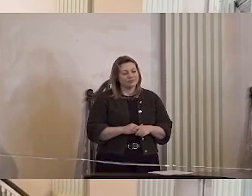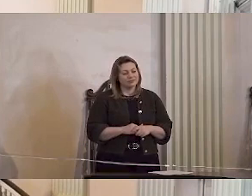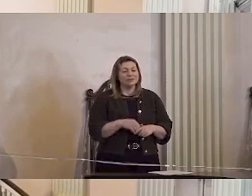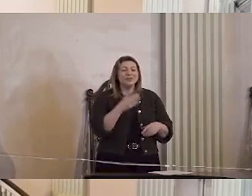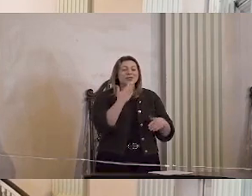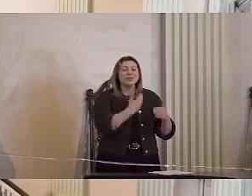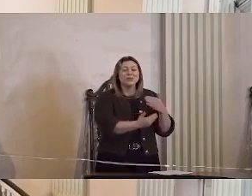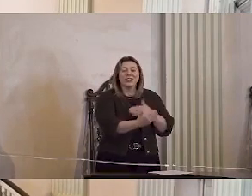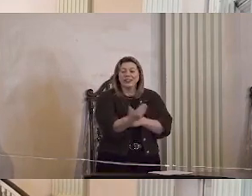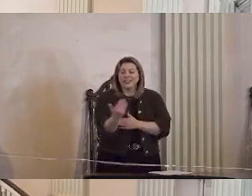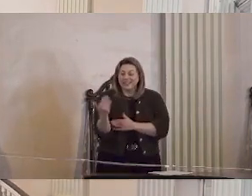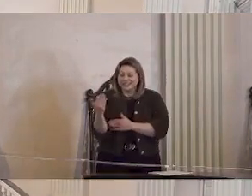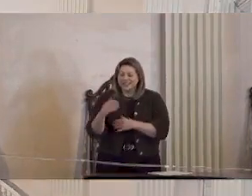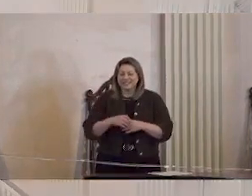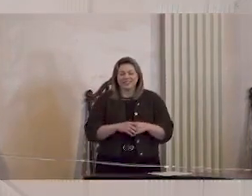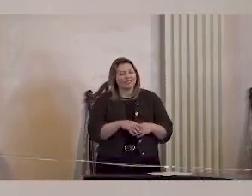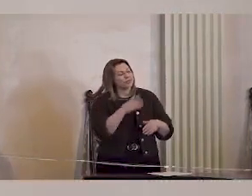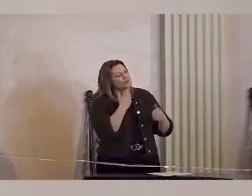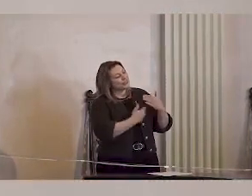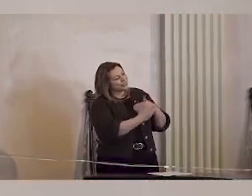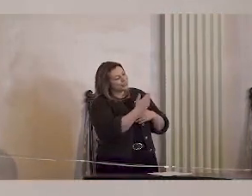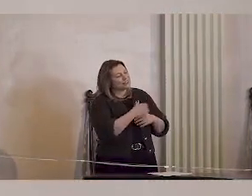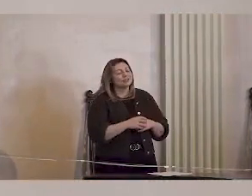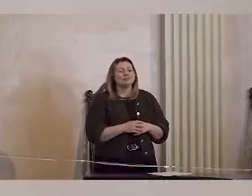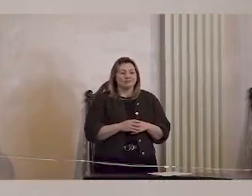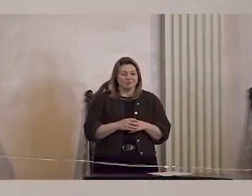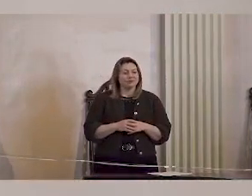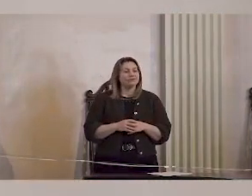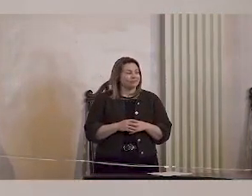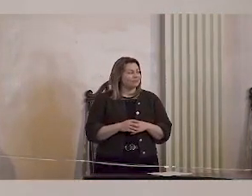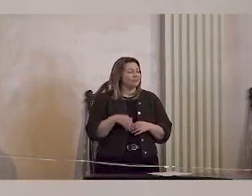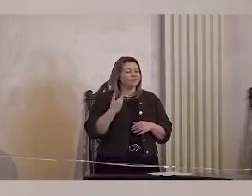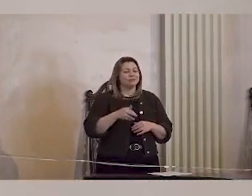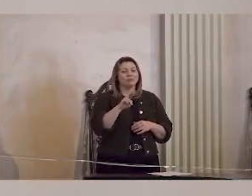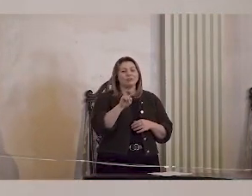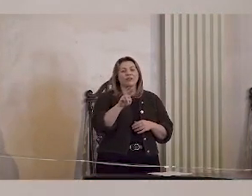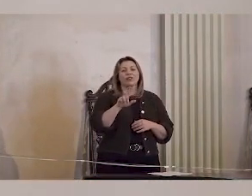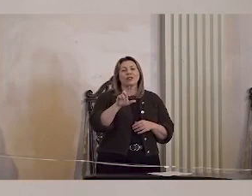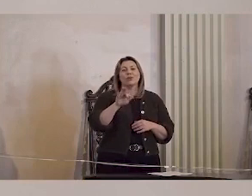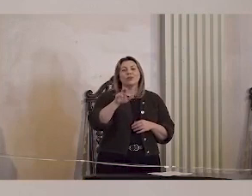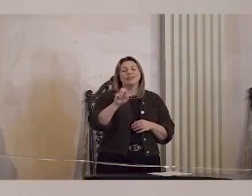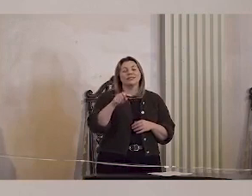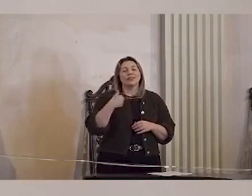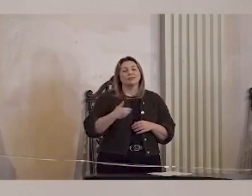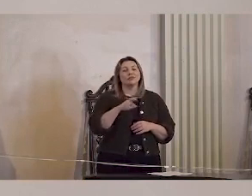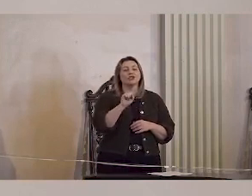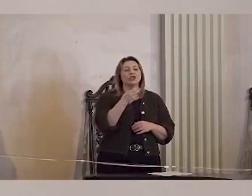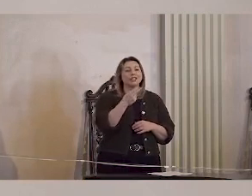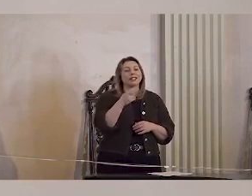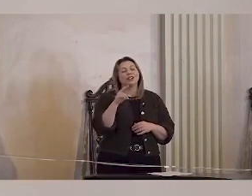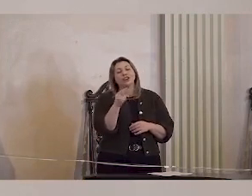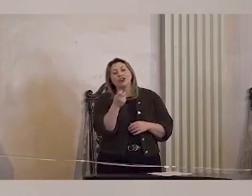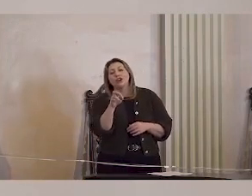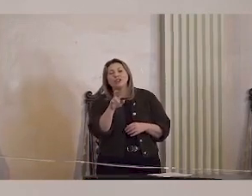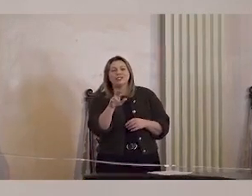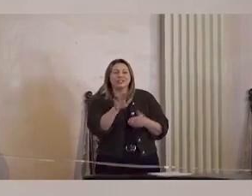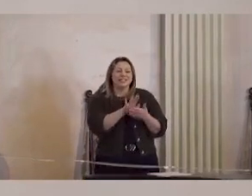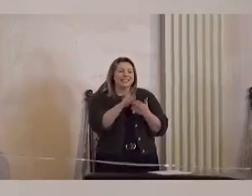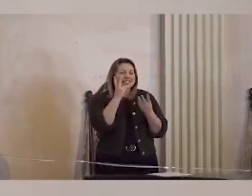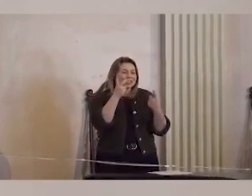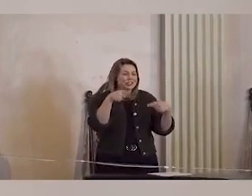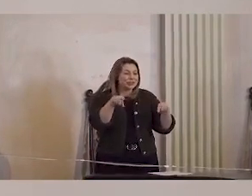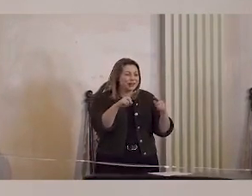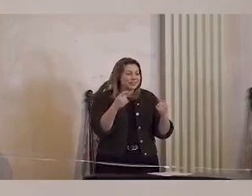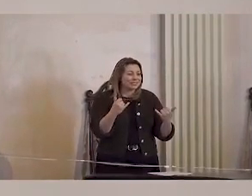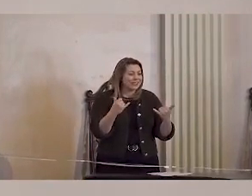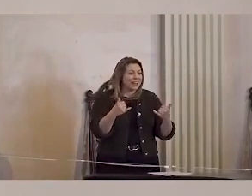Good morning, everyone. I'm Reverend Louise, pronouns she, her, and it's good to see you all on